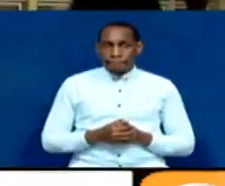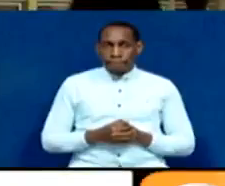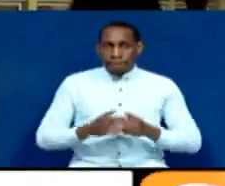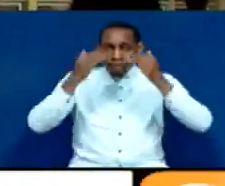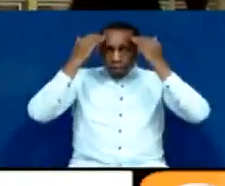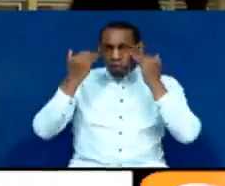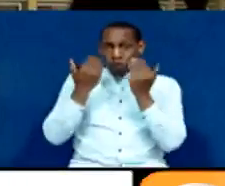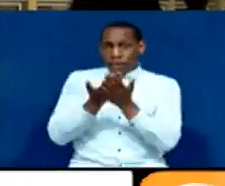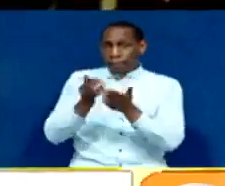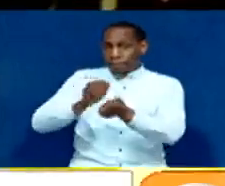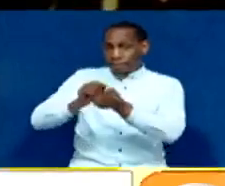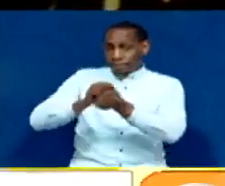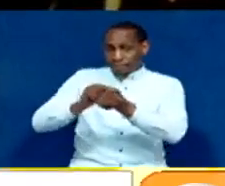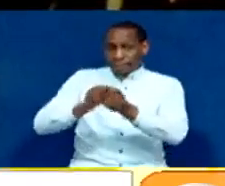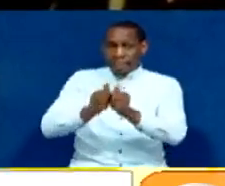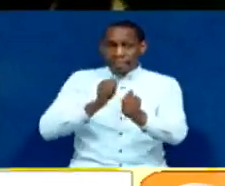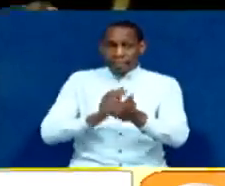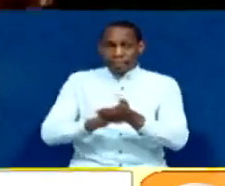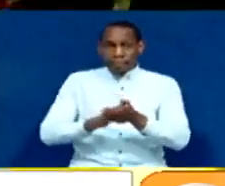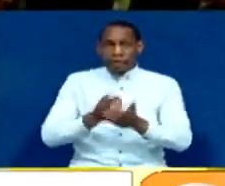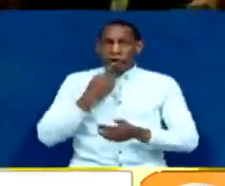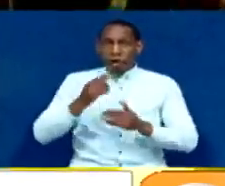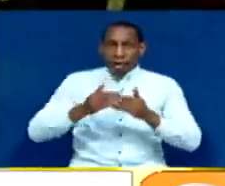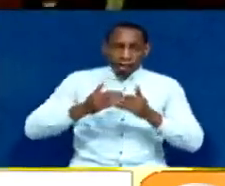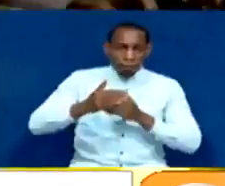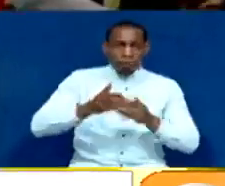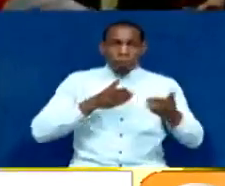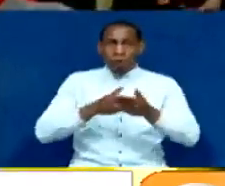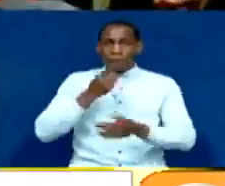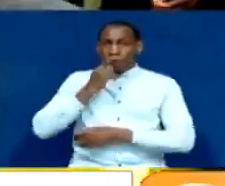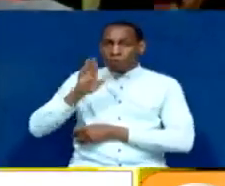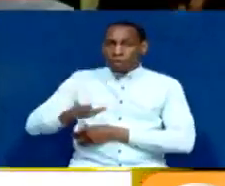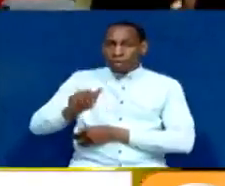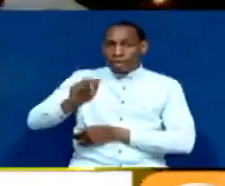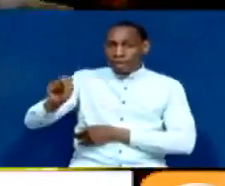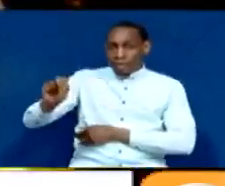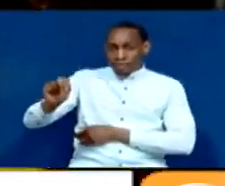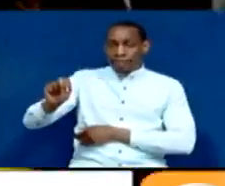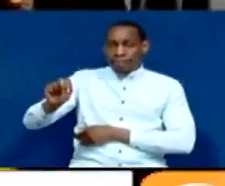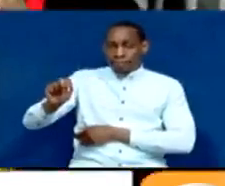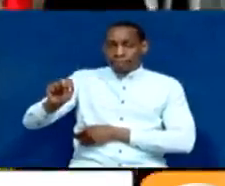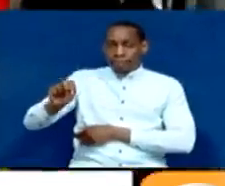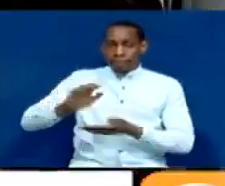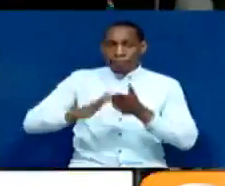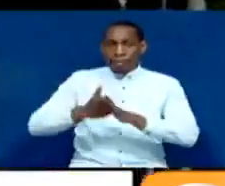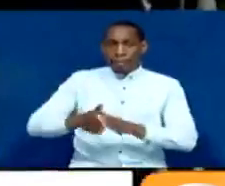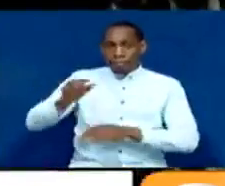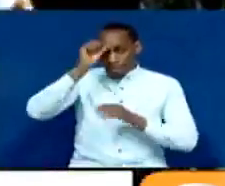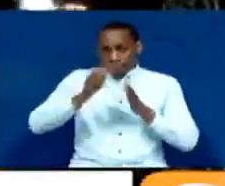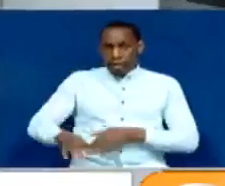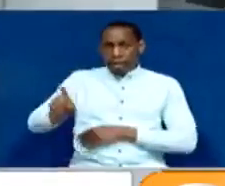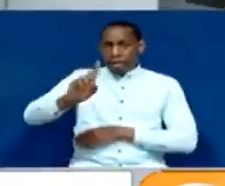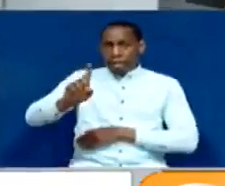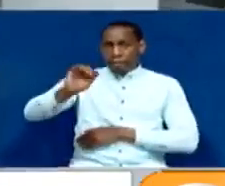The Court of Appeal on Friday declined to issue any orders stopping the swearing-in of Anne Kananu Mwenda as the governor of